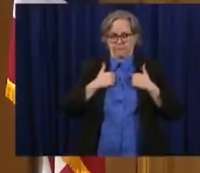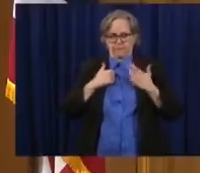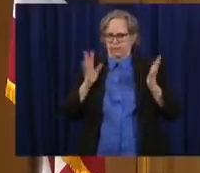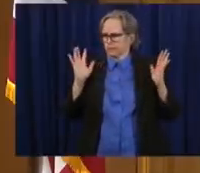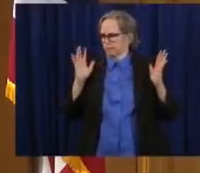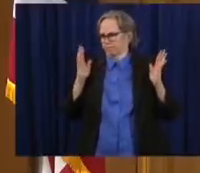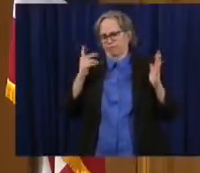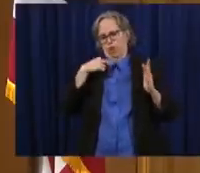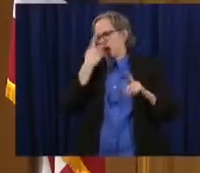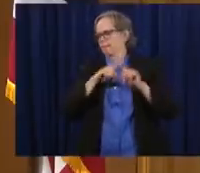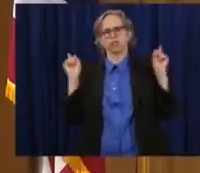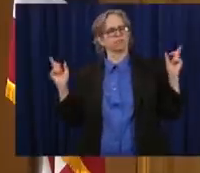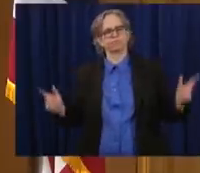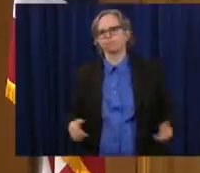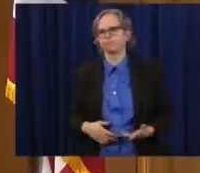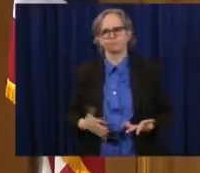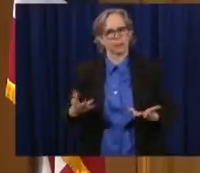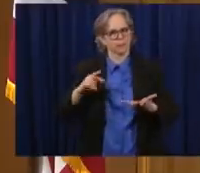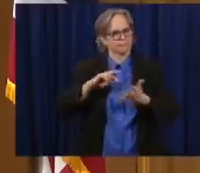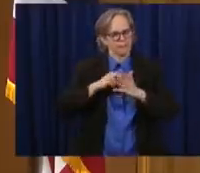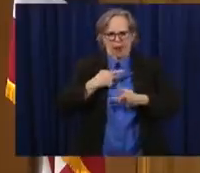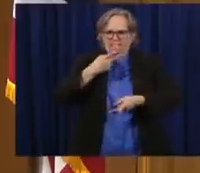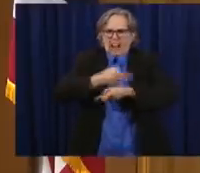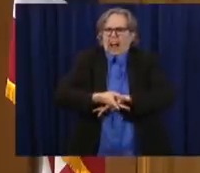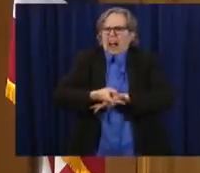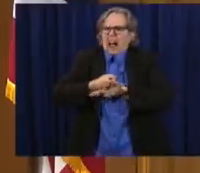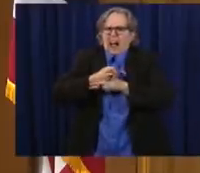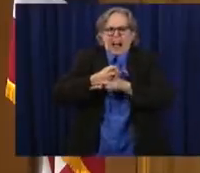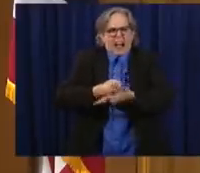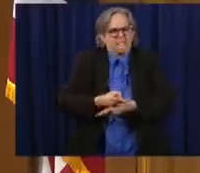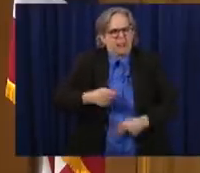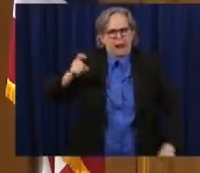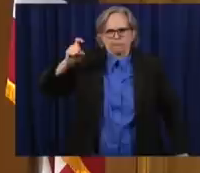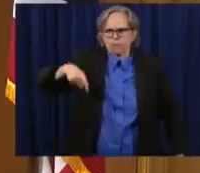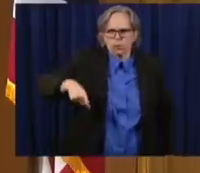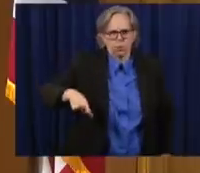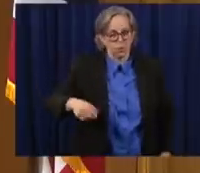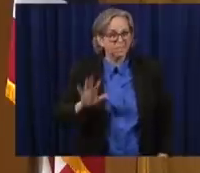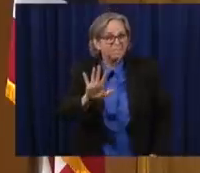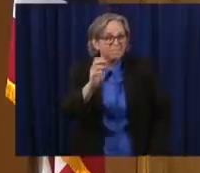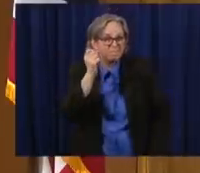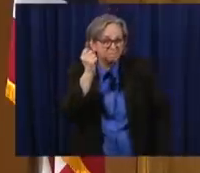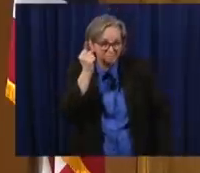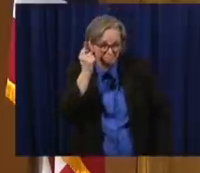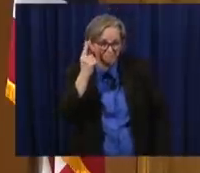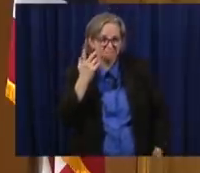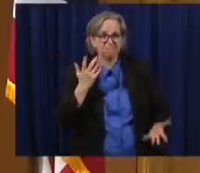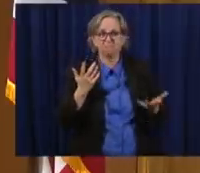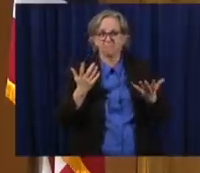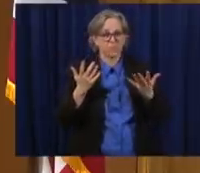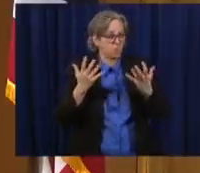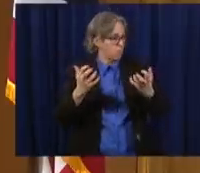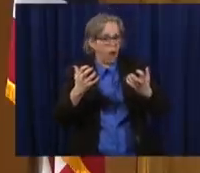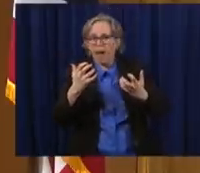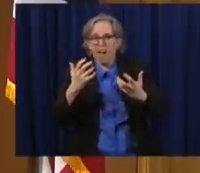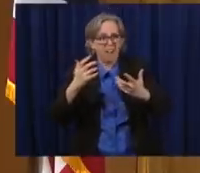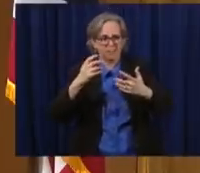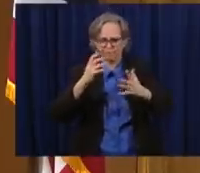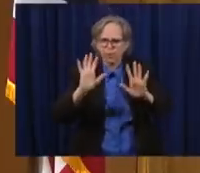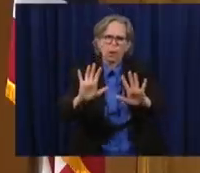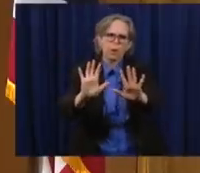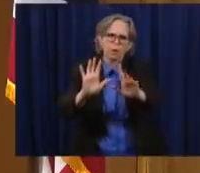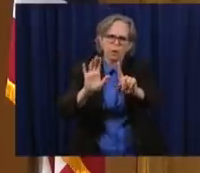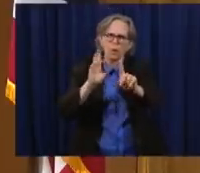we want to do is to make sure that every individual, and we'll be talking about this in the future, has as